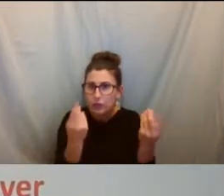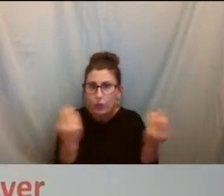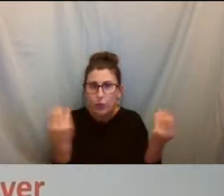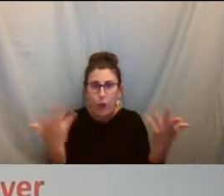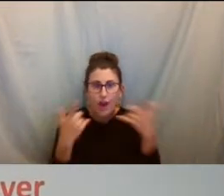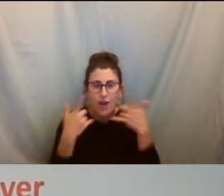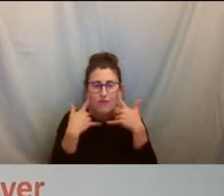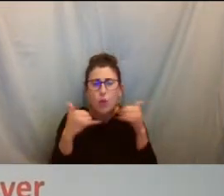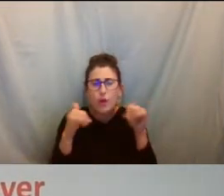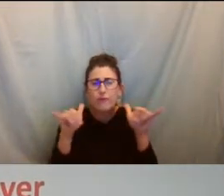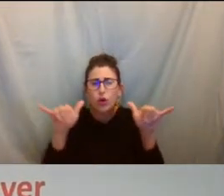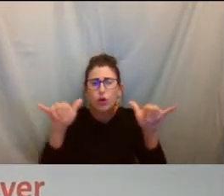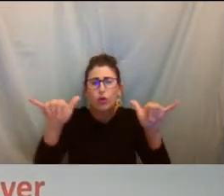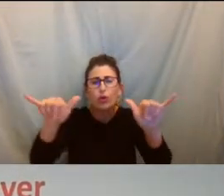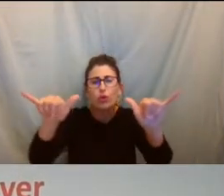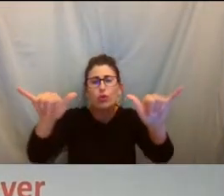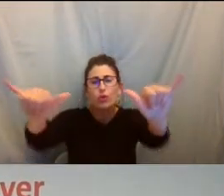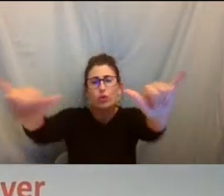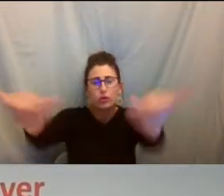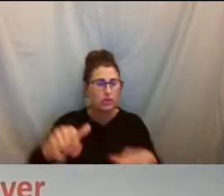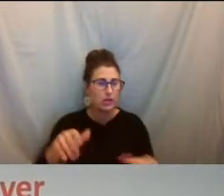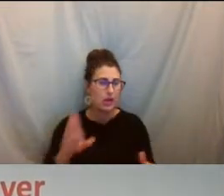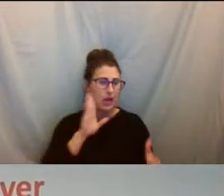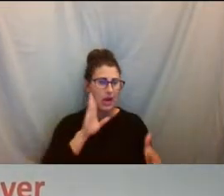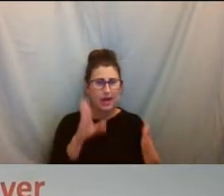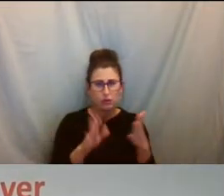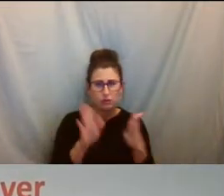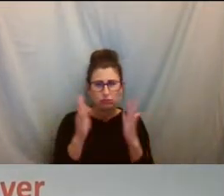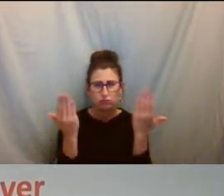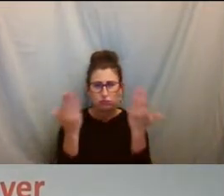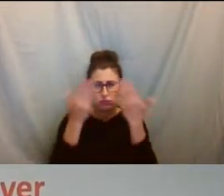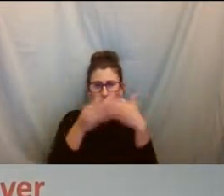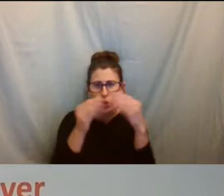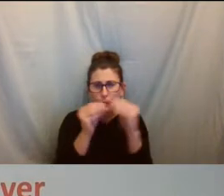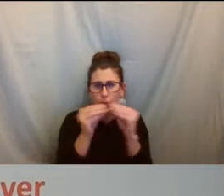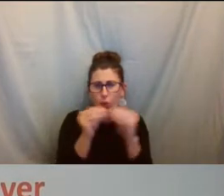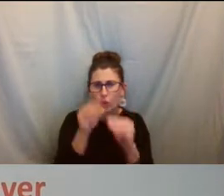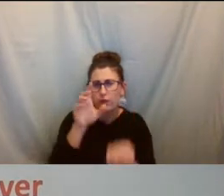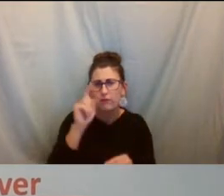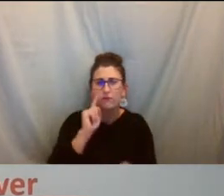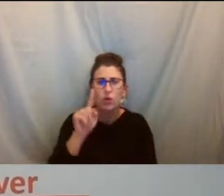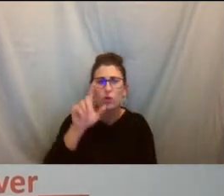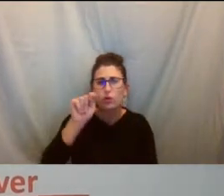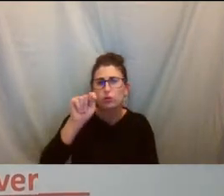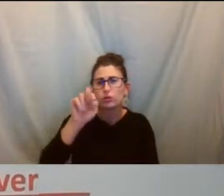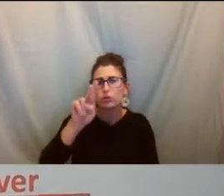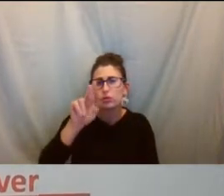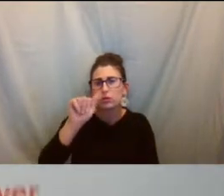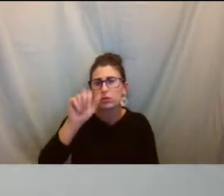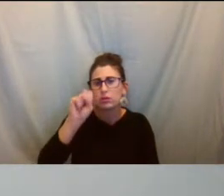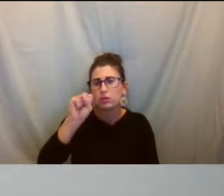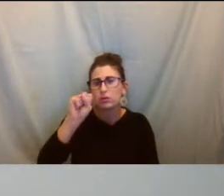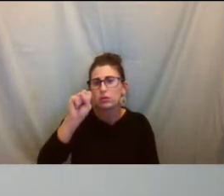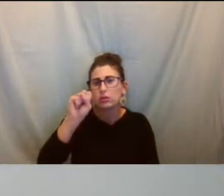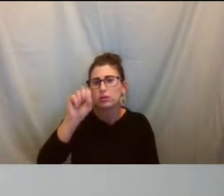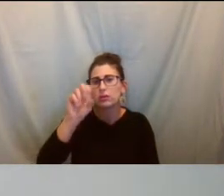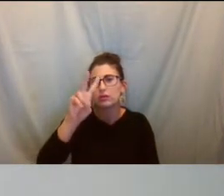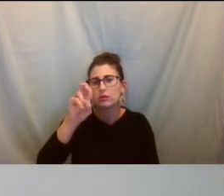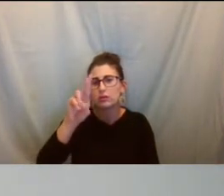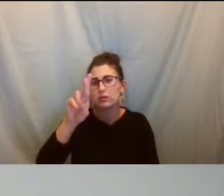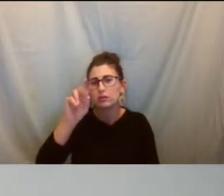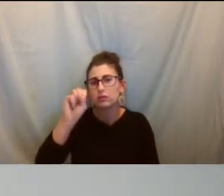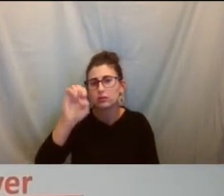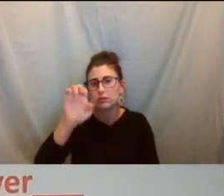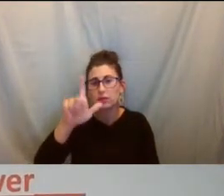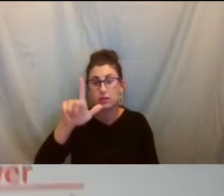And remember, this one is a transversal. I'll darken it a bit. That one's a transversal.